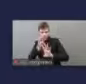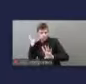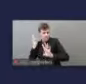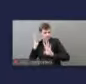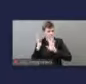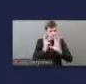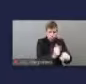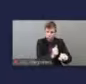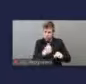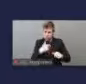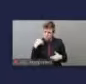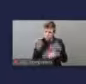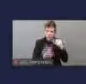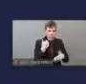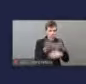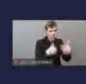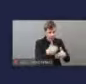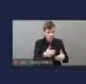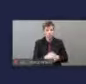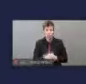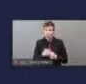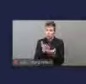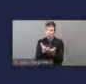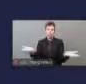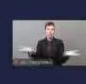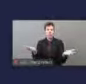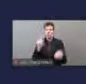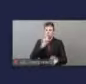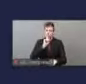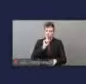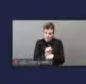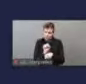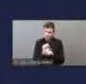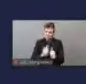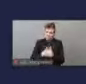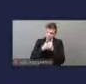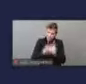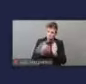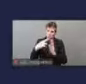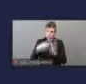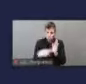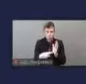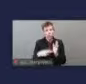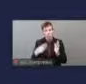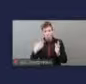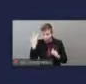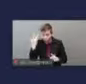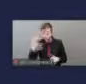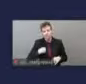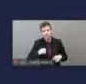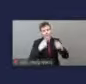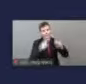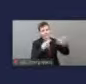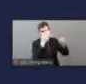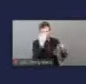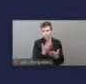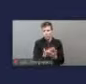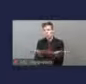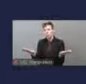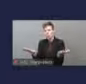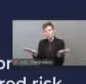are the areas that we are successfully deploying, and this is why we're doing as well as we are. Next slide.